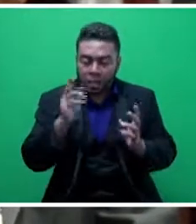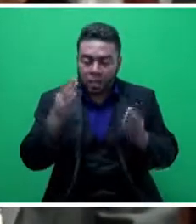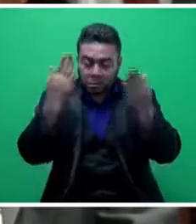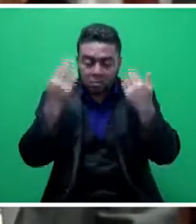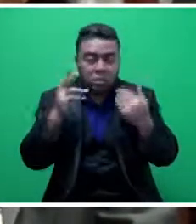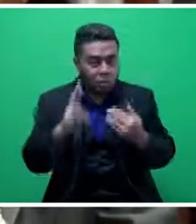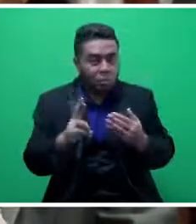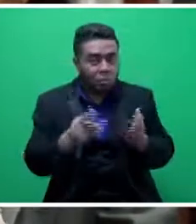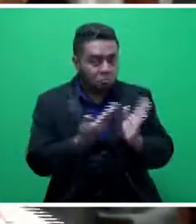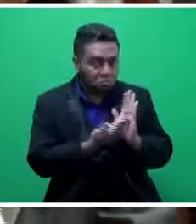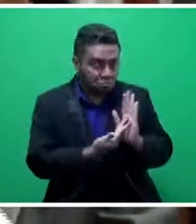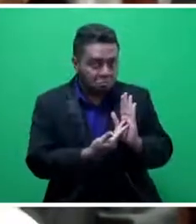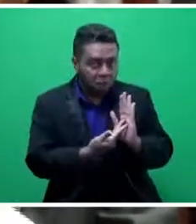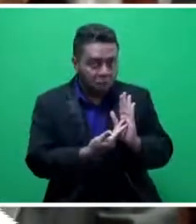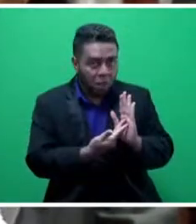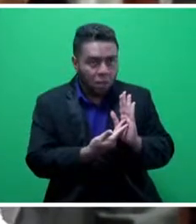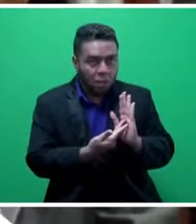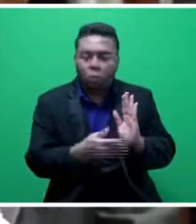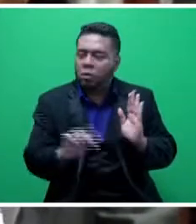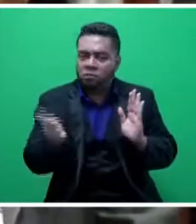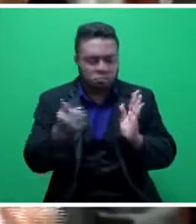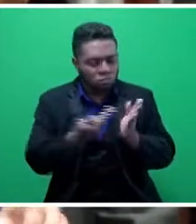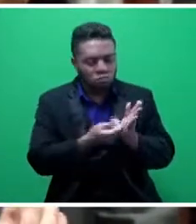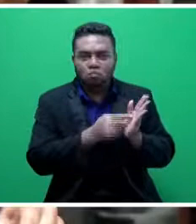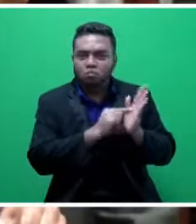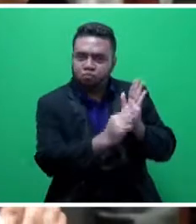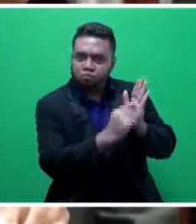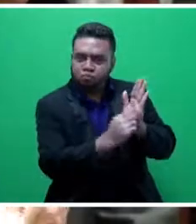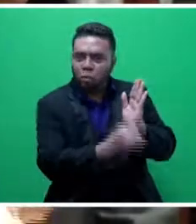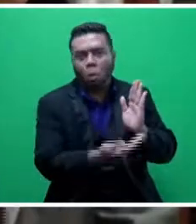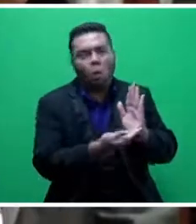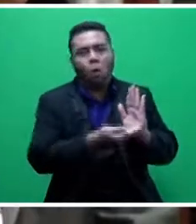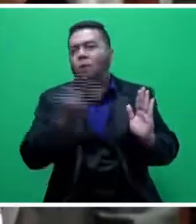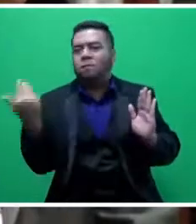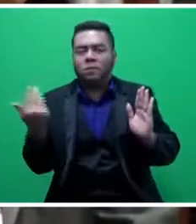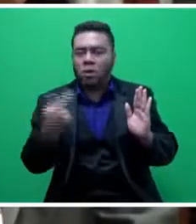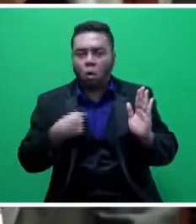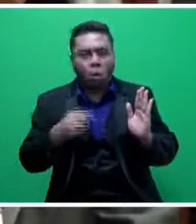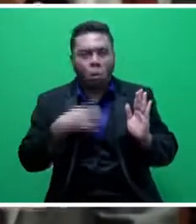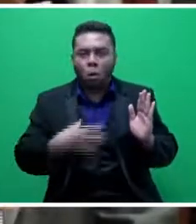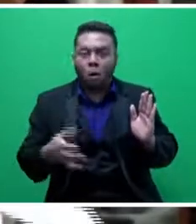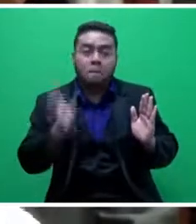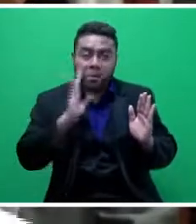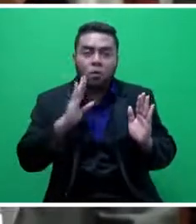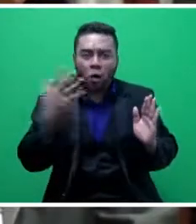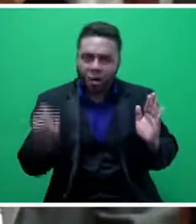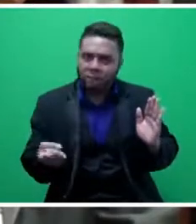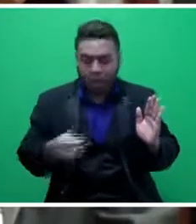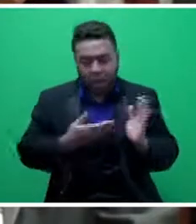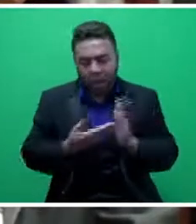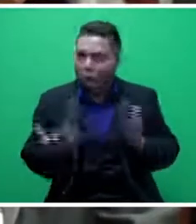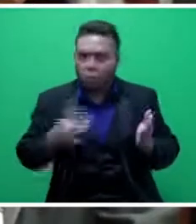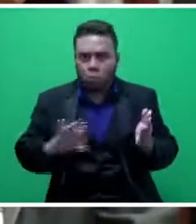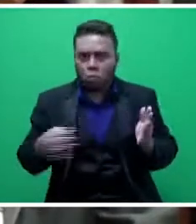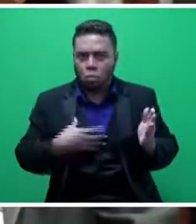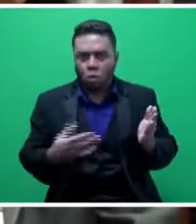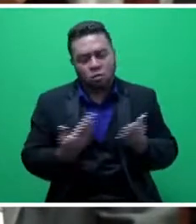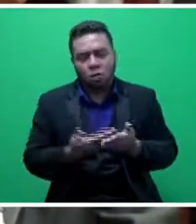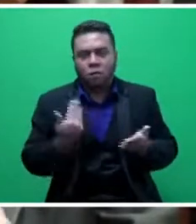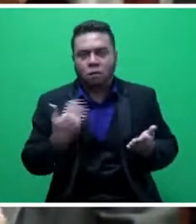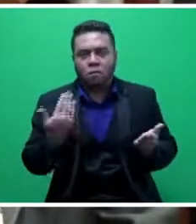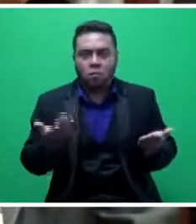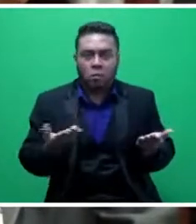sir, it completely abolishes the service turnover tax, as with the stamp